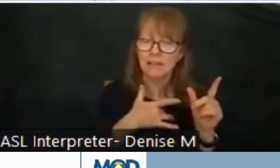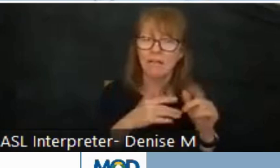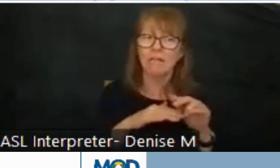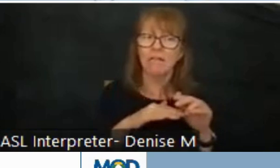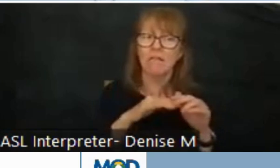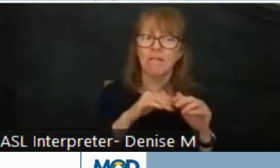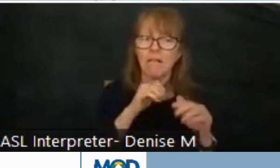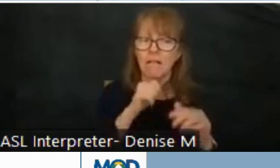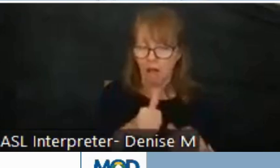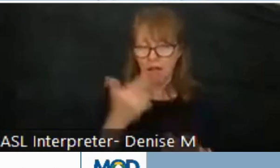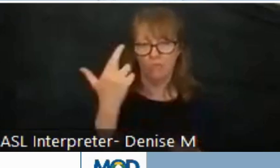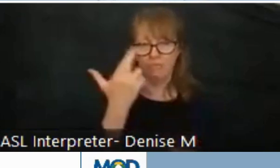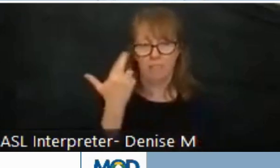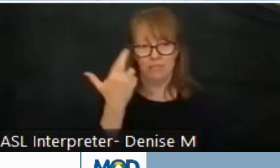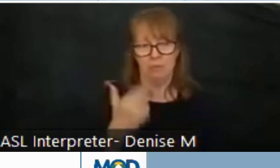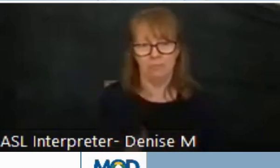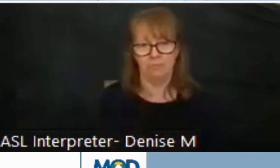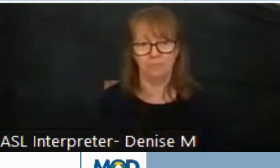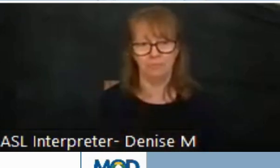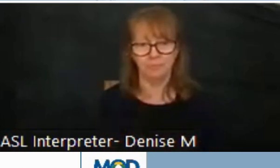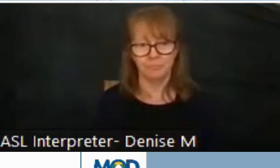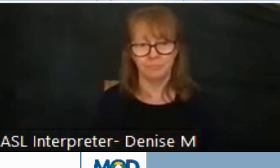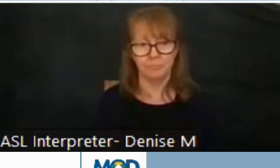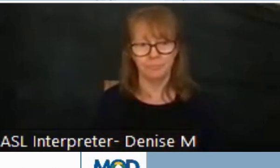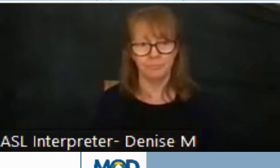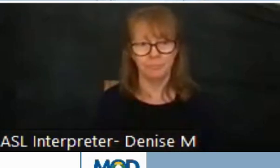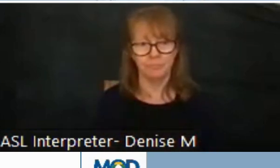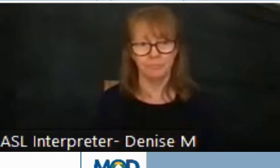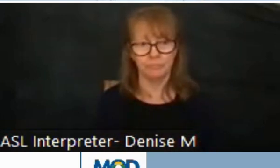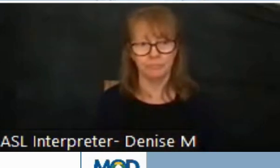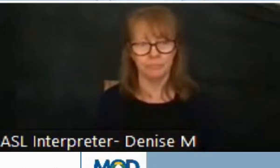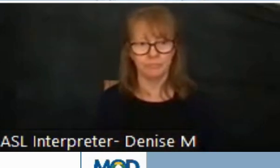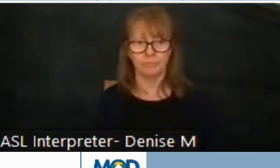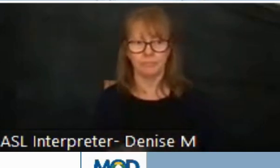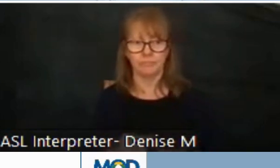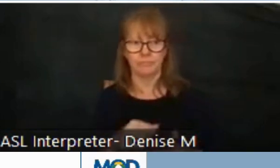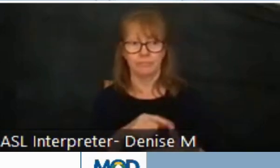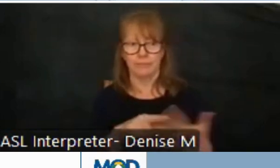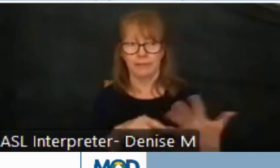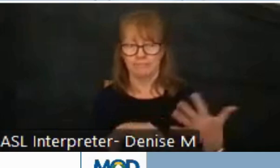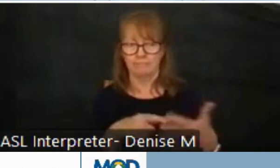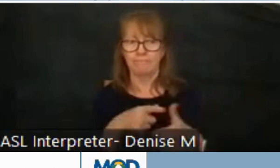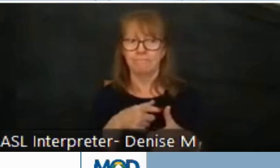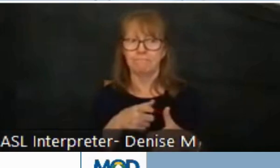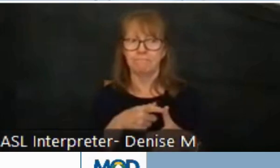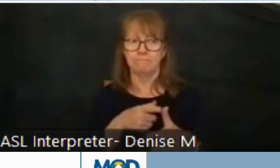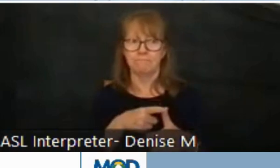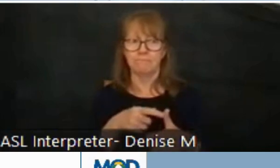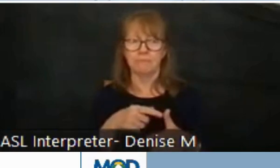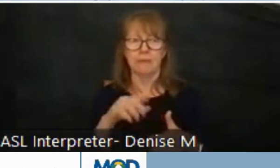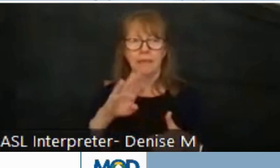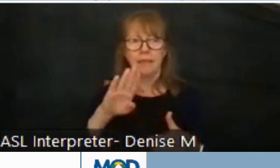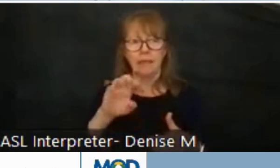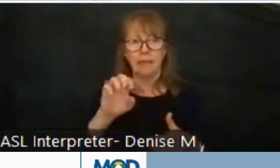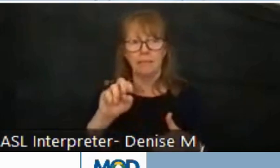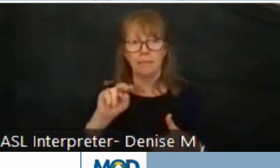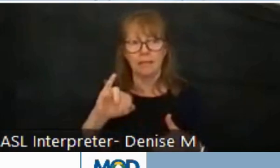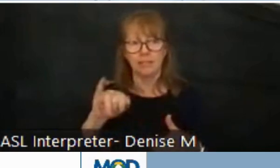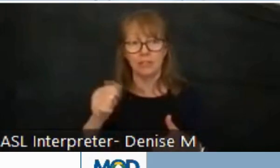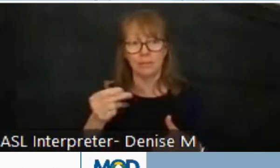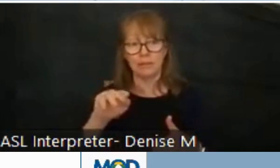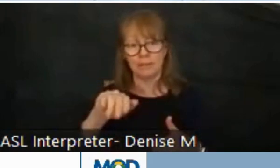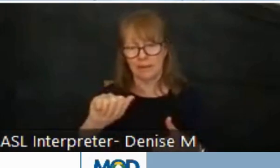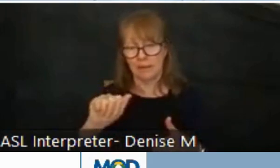unreasonable. So the first one, Benjamina has PTSD. She has asked for maintenance to